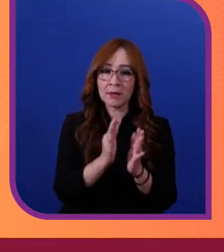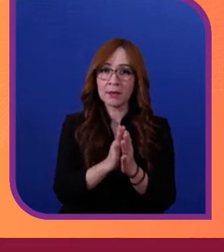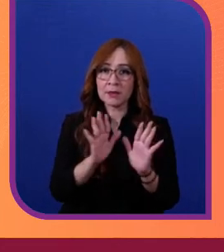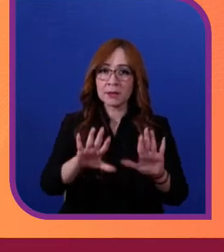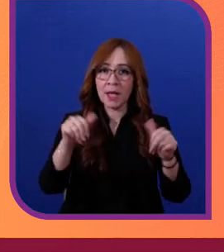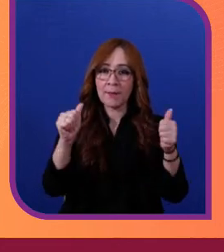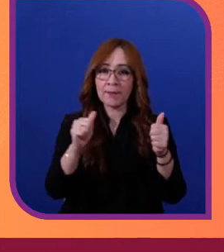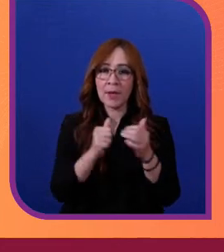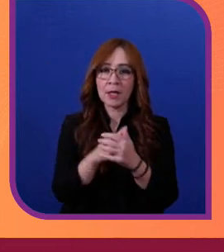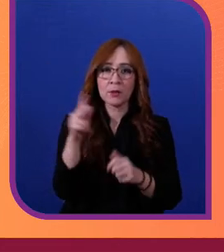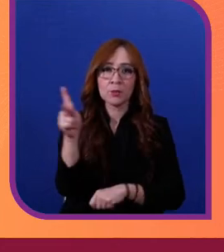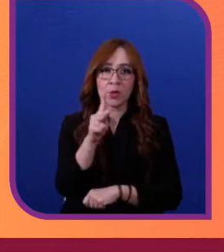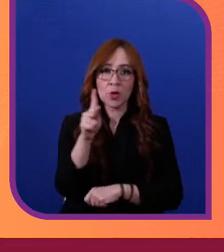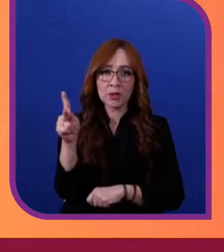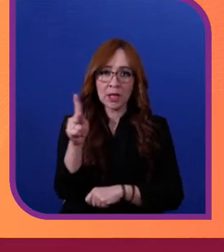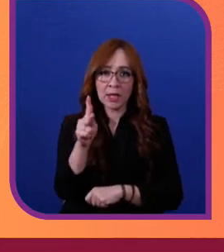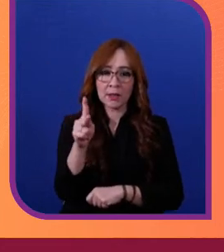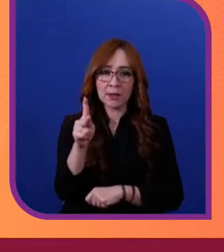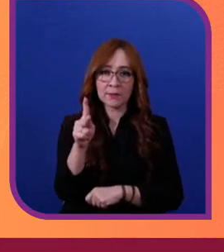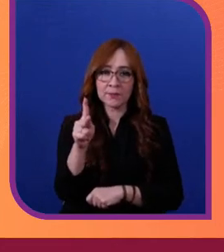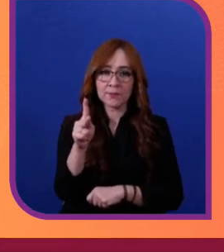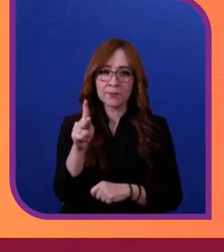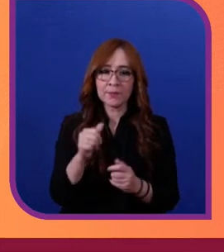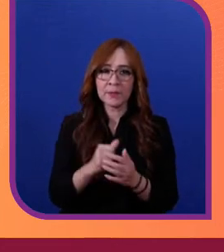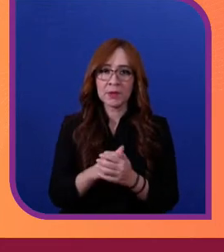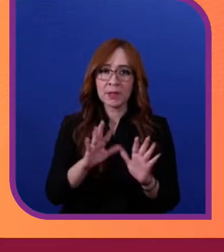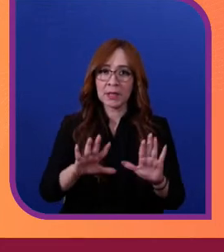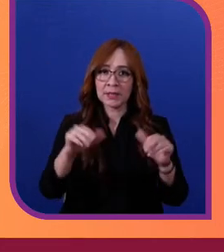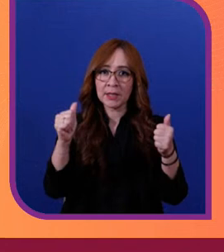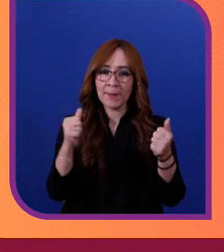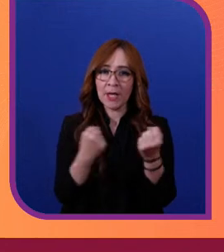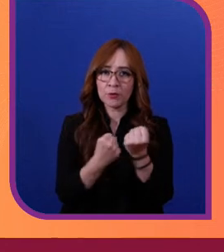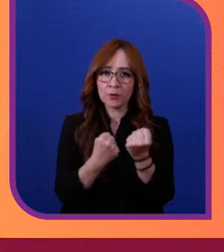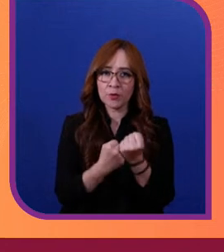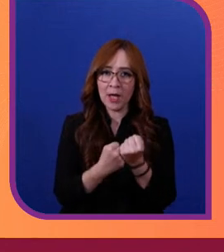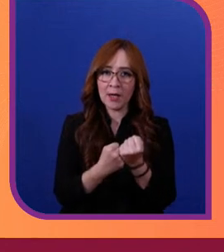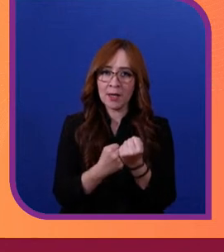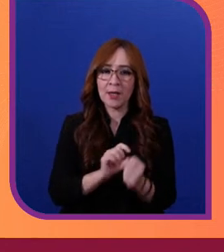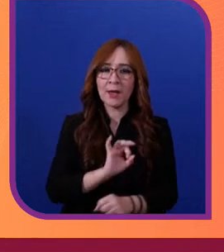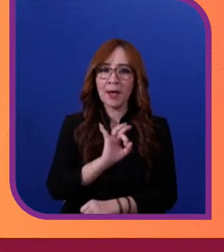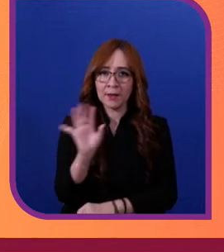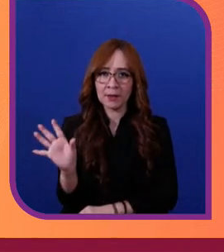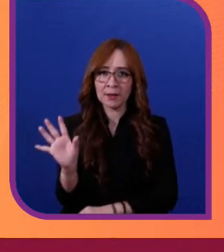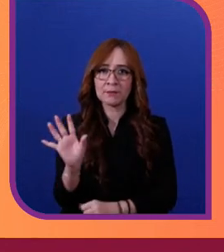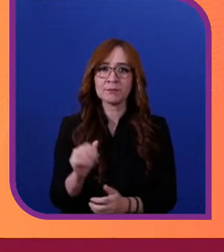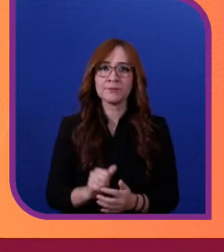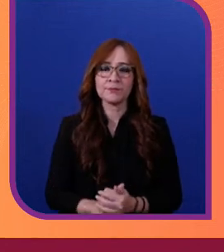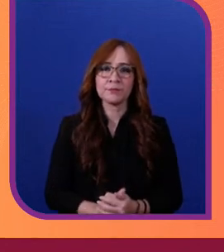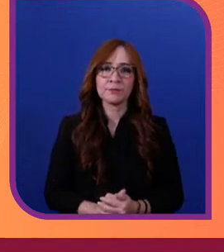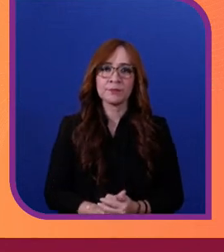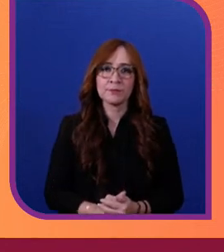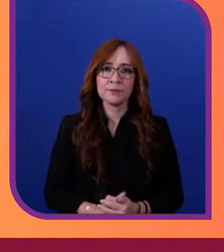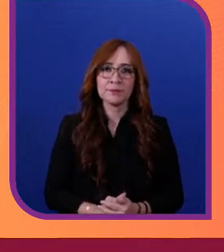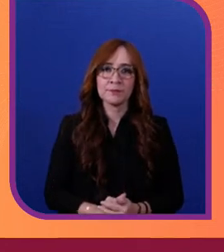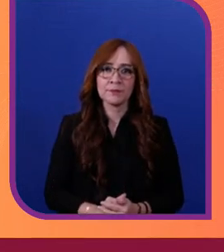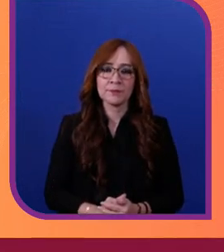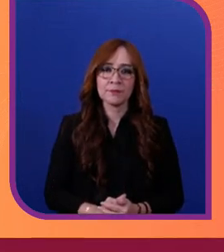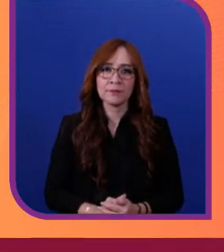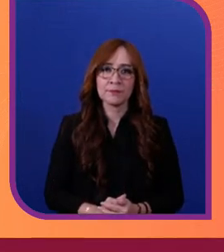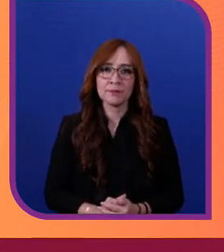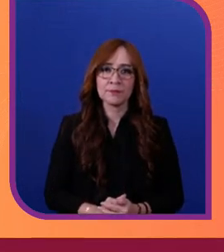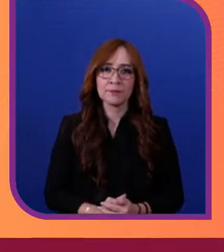support next Lite Edition the slide 1 Hai